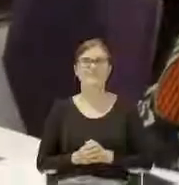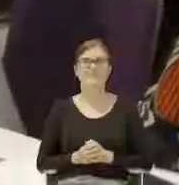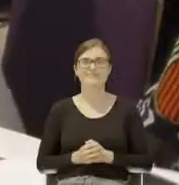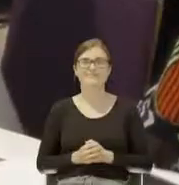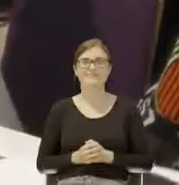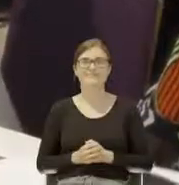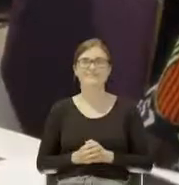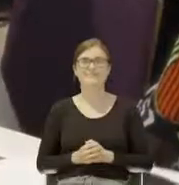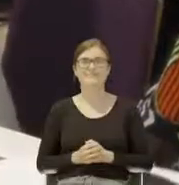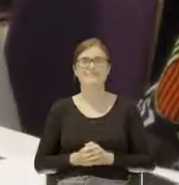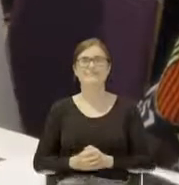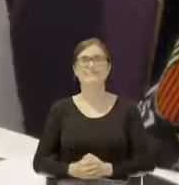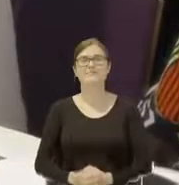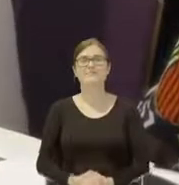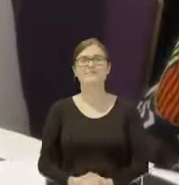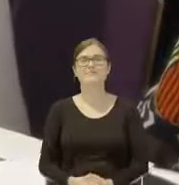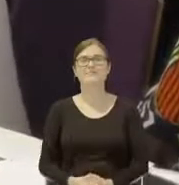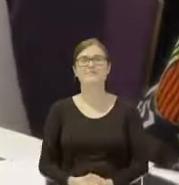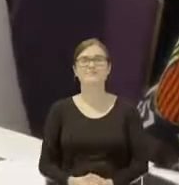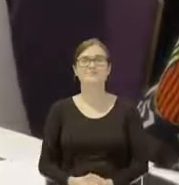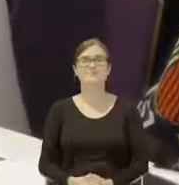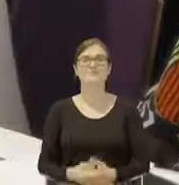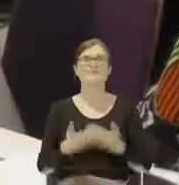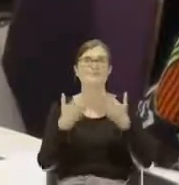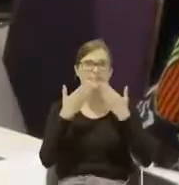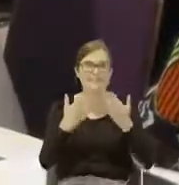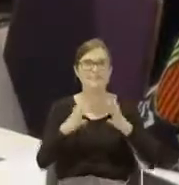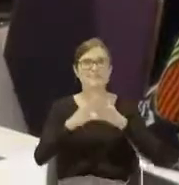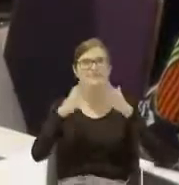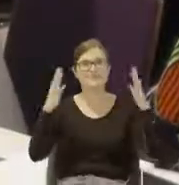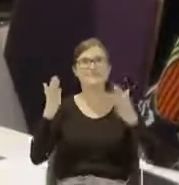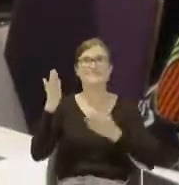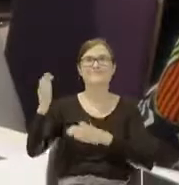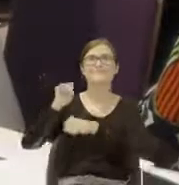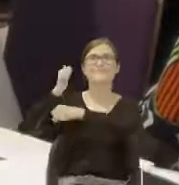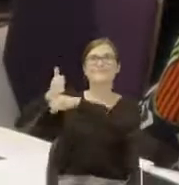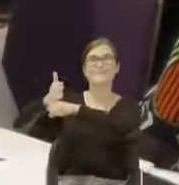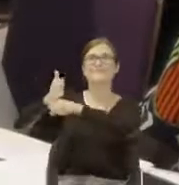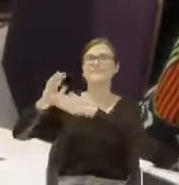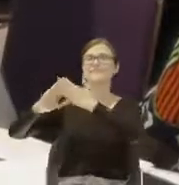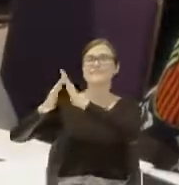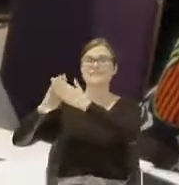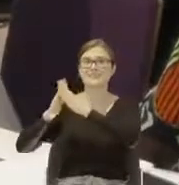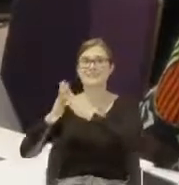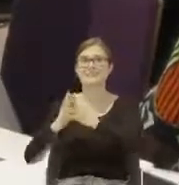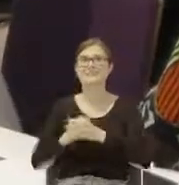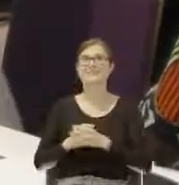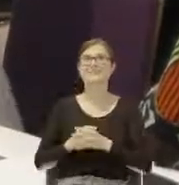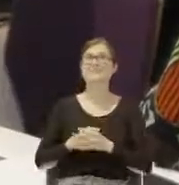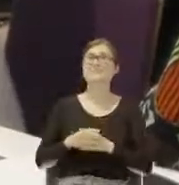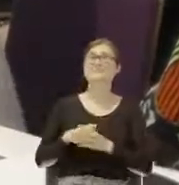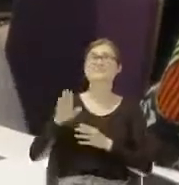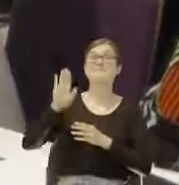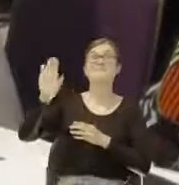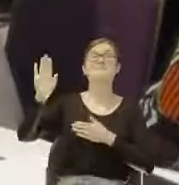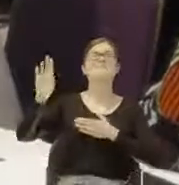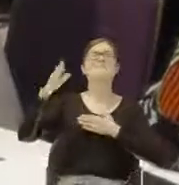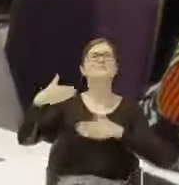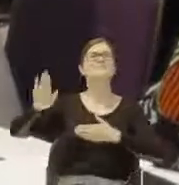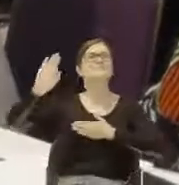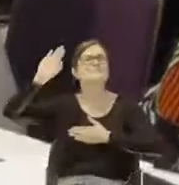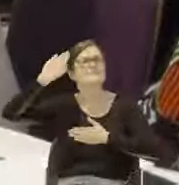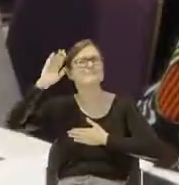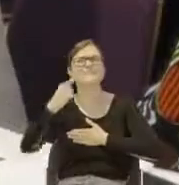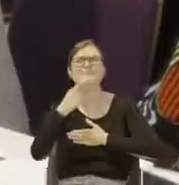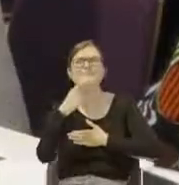Thank you very much, Mayor, for this not only declaration of intent, but declaration of commitment on behalf of